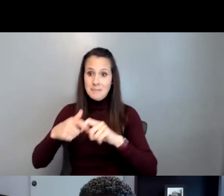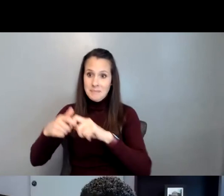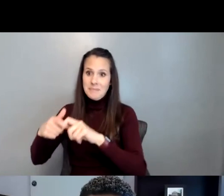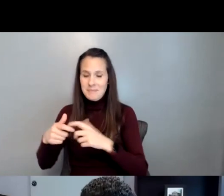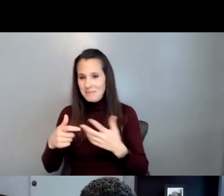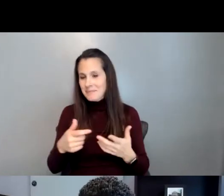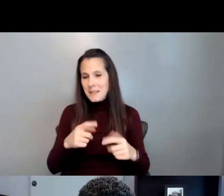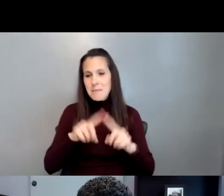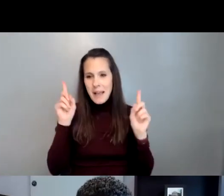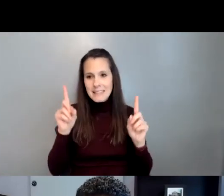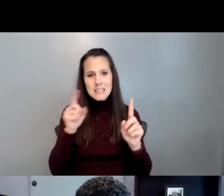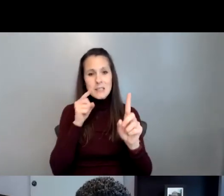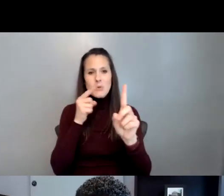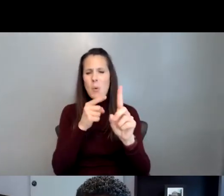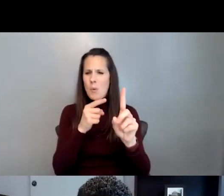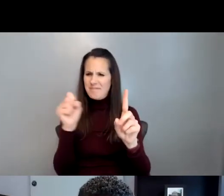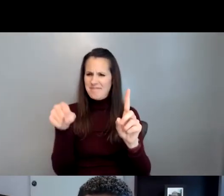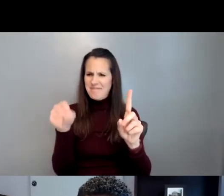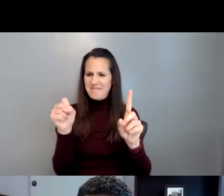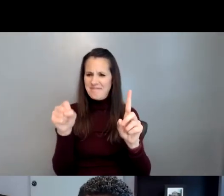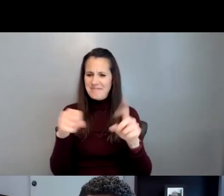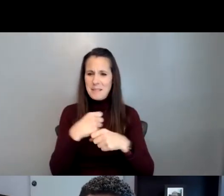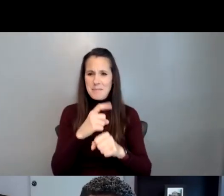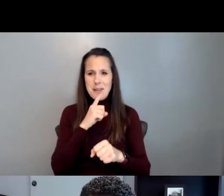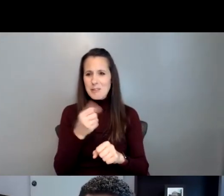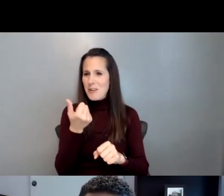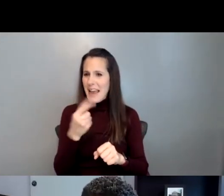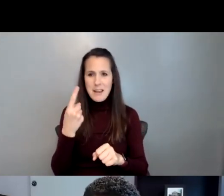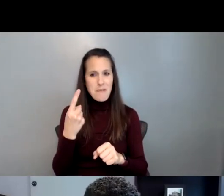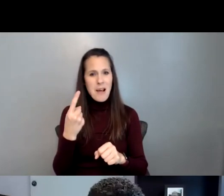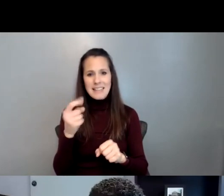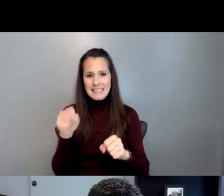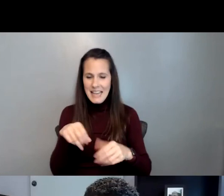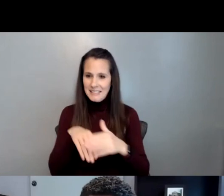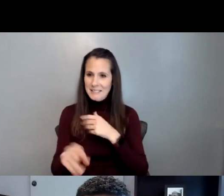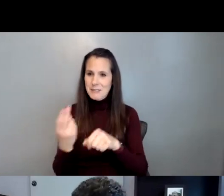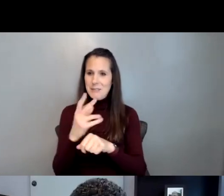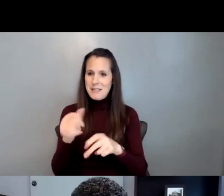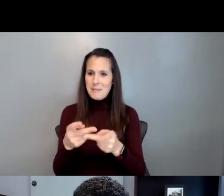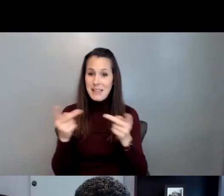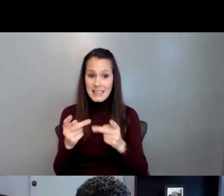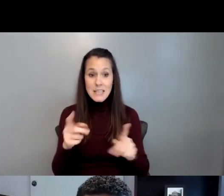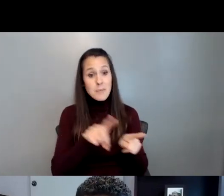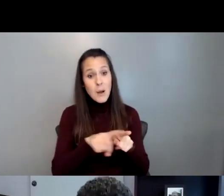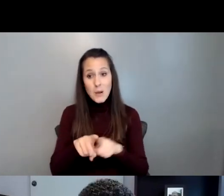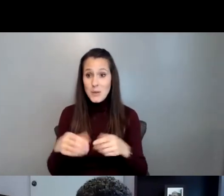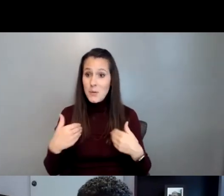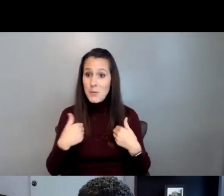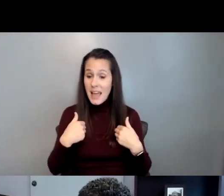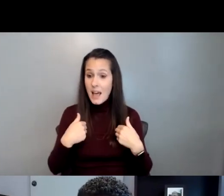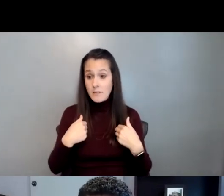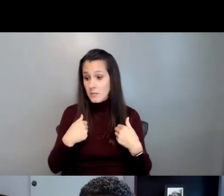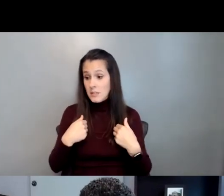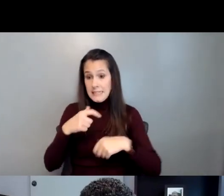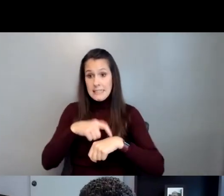building. But our goal is absolutely to then make sure individuals can then use that facility. And in addition to that, we have drop-in sessions